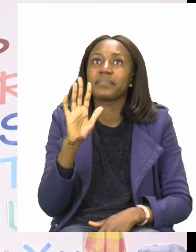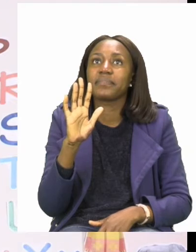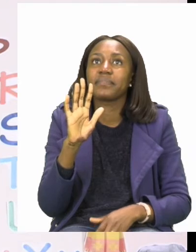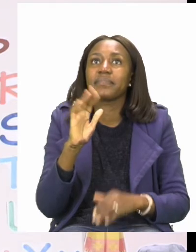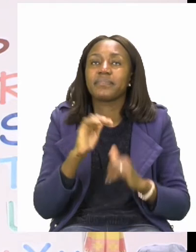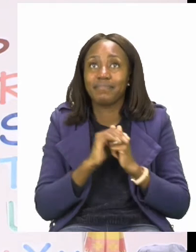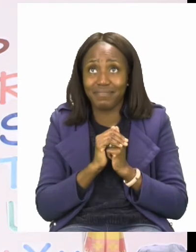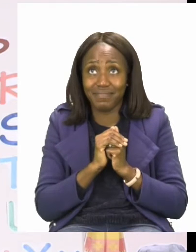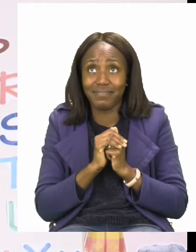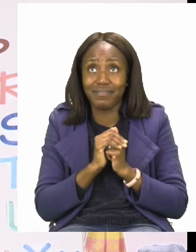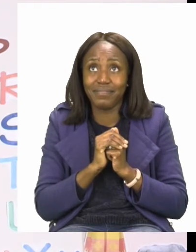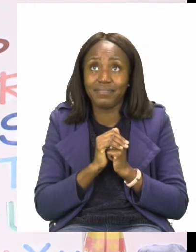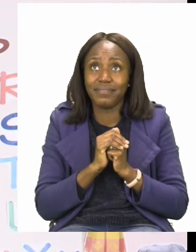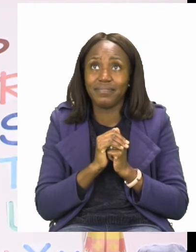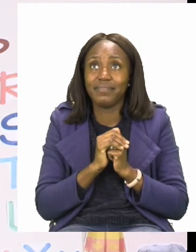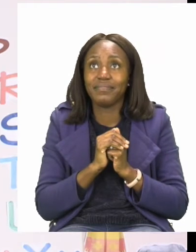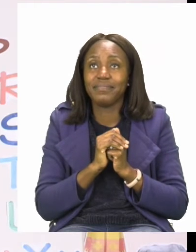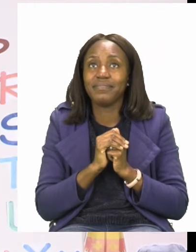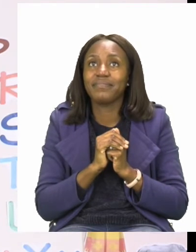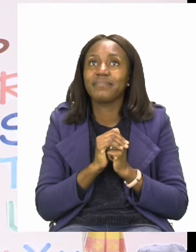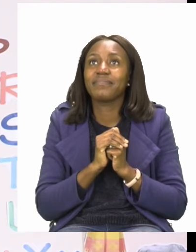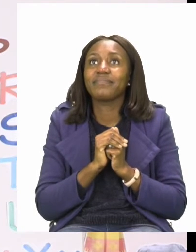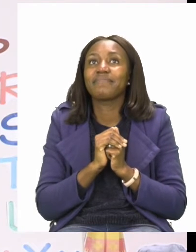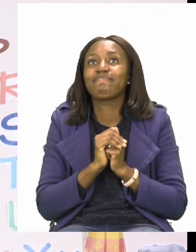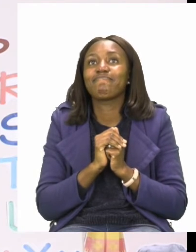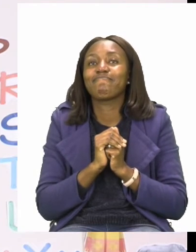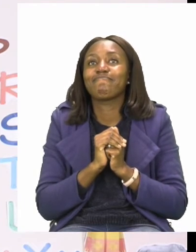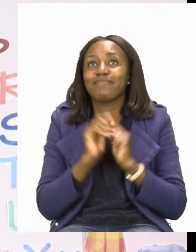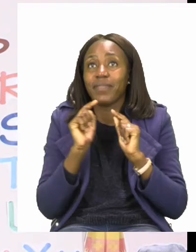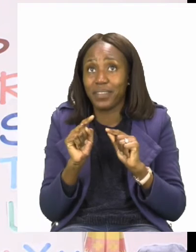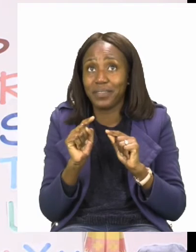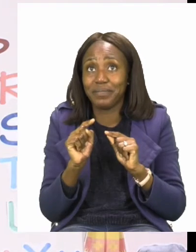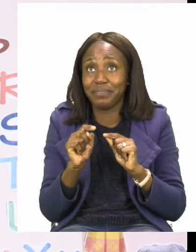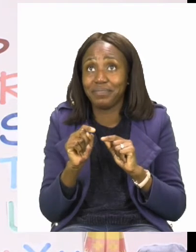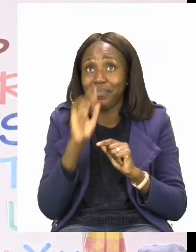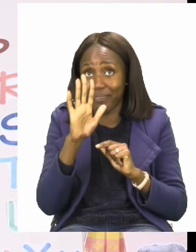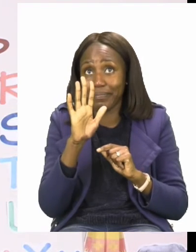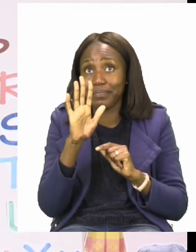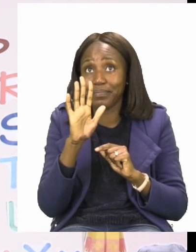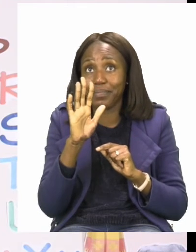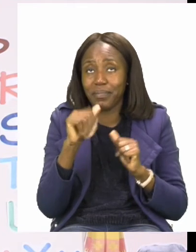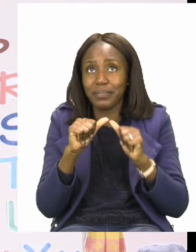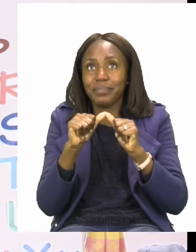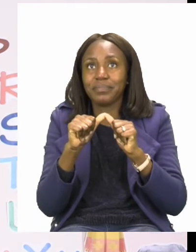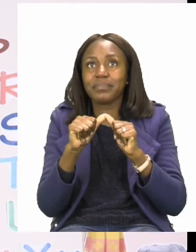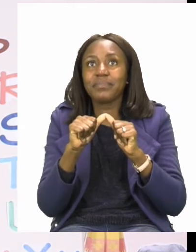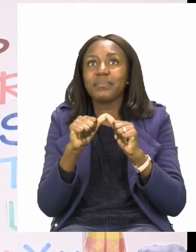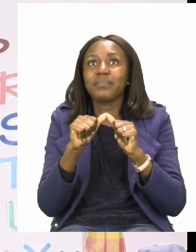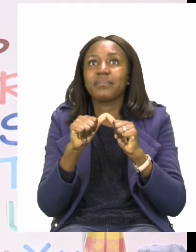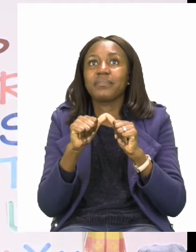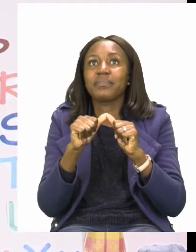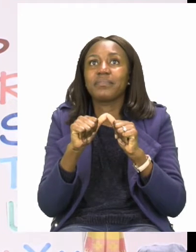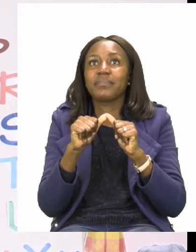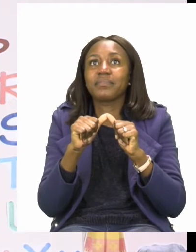It looks like you're helping him very well, so let us continue. Now with the answer 5, I can go on and answer the